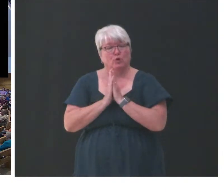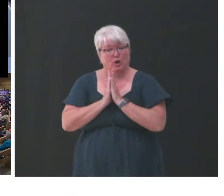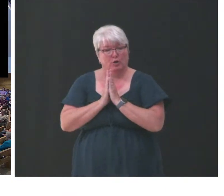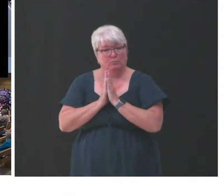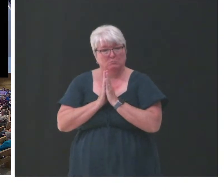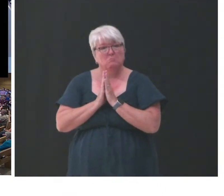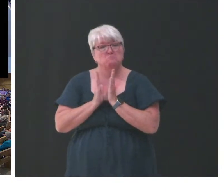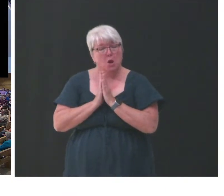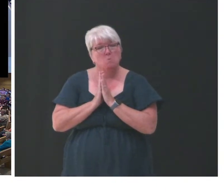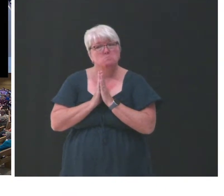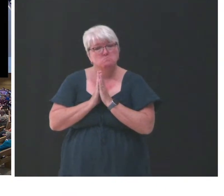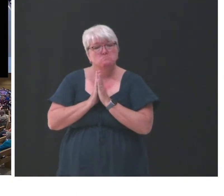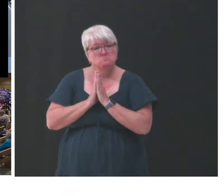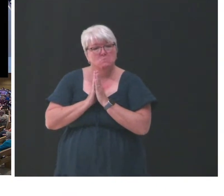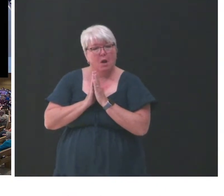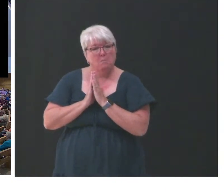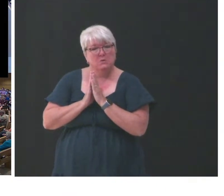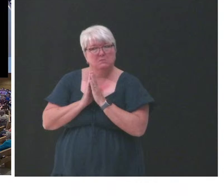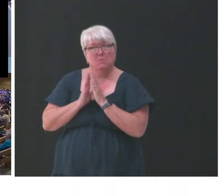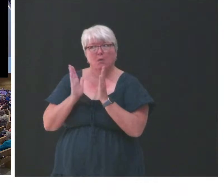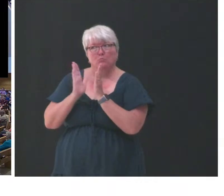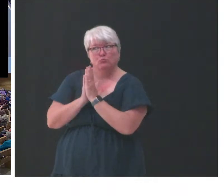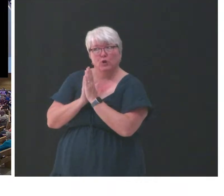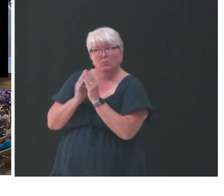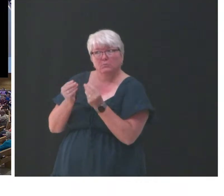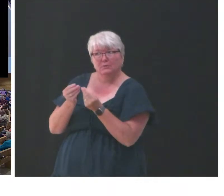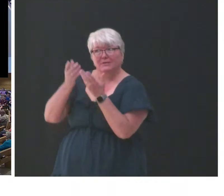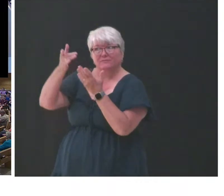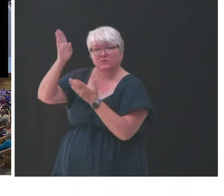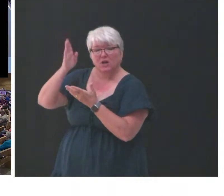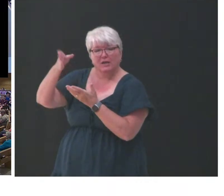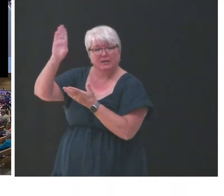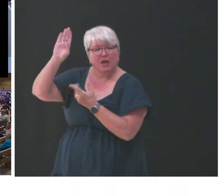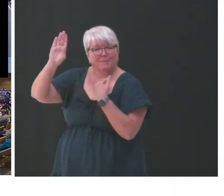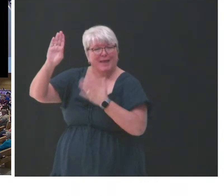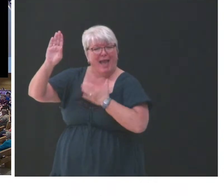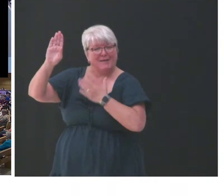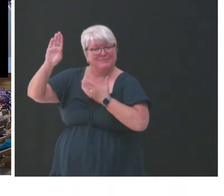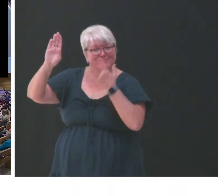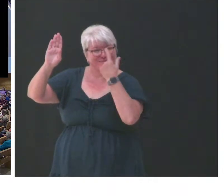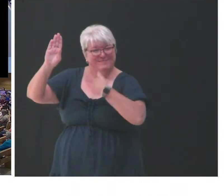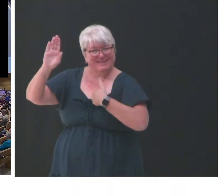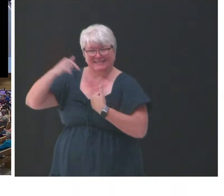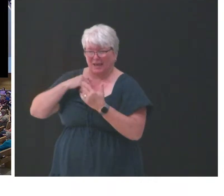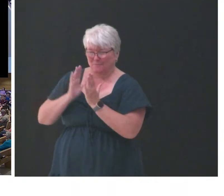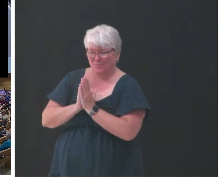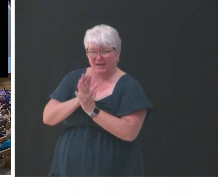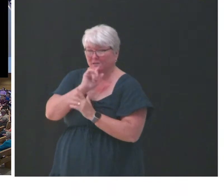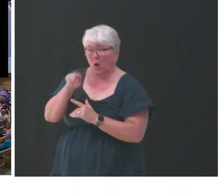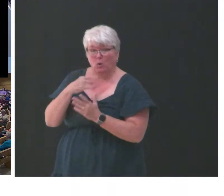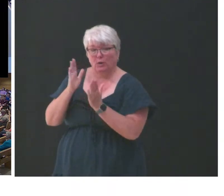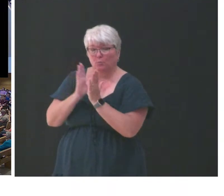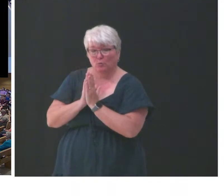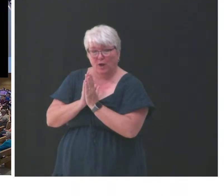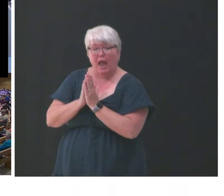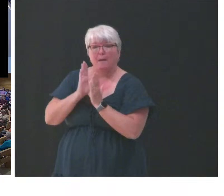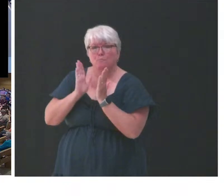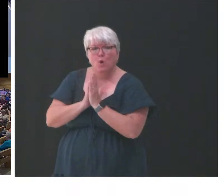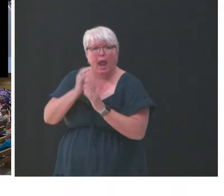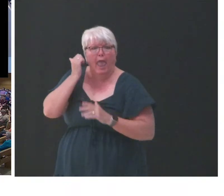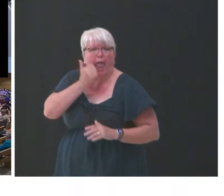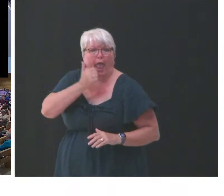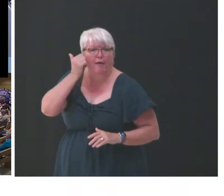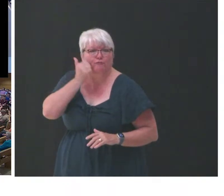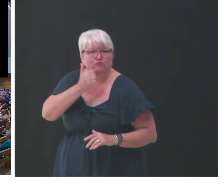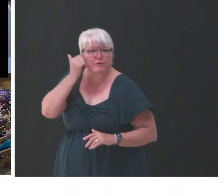And we say, I'm going to give my prayer to God, and God's going to be so pleased with me because I'm not just praying a little bit, I'm praying like every day.